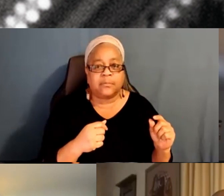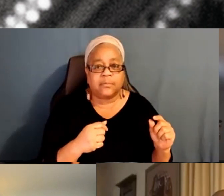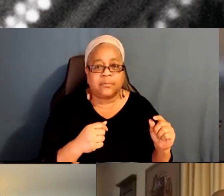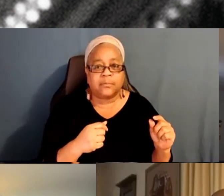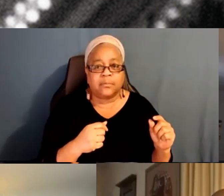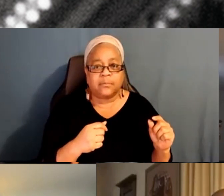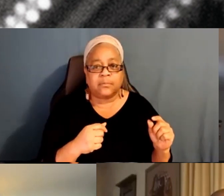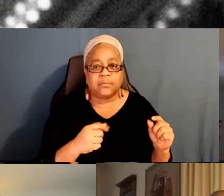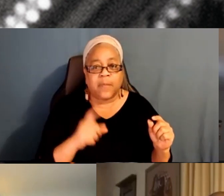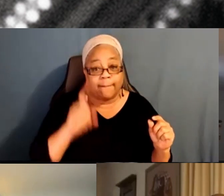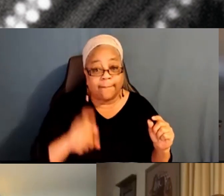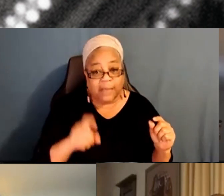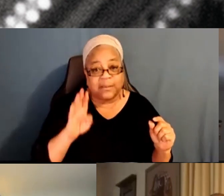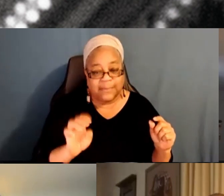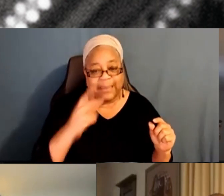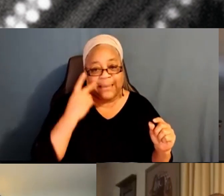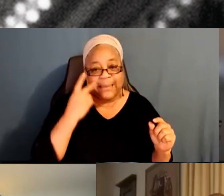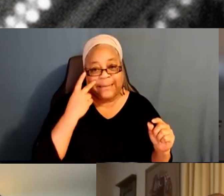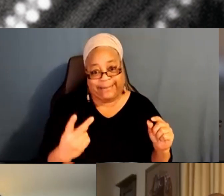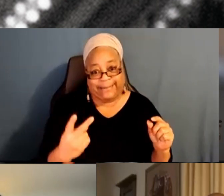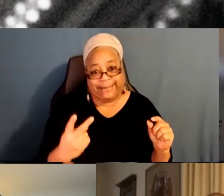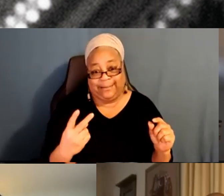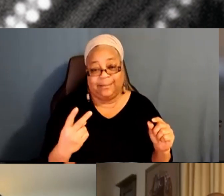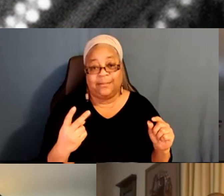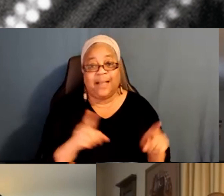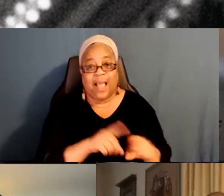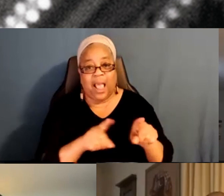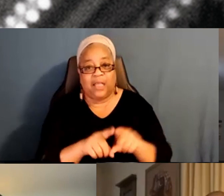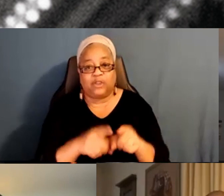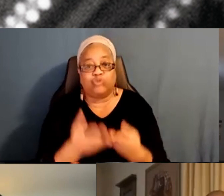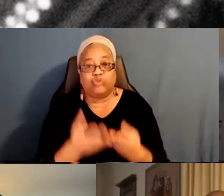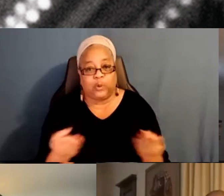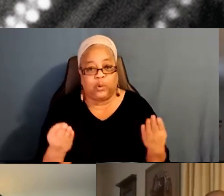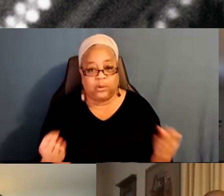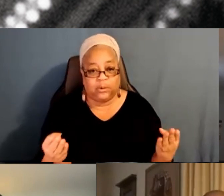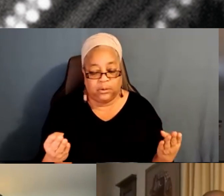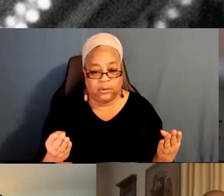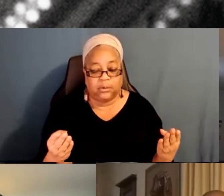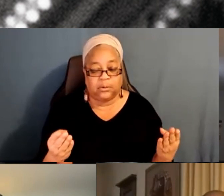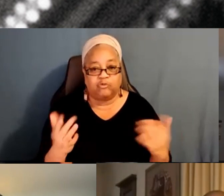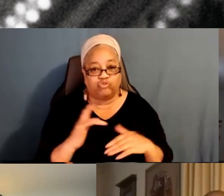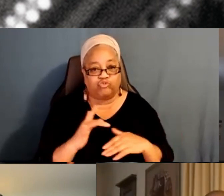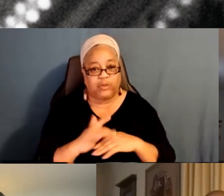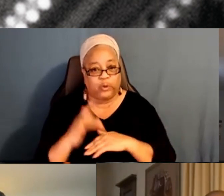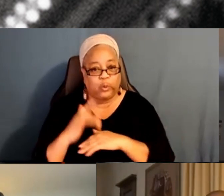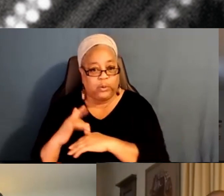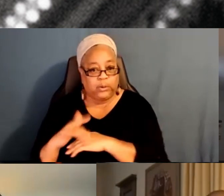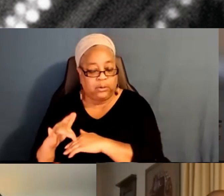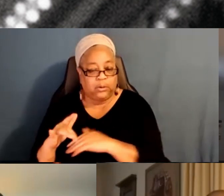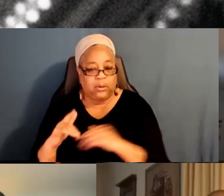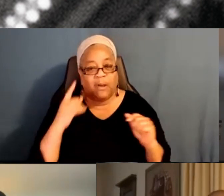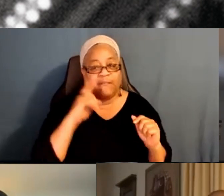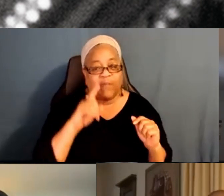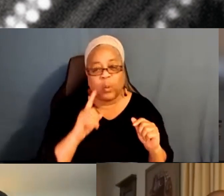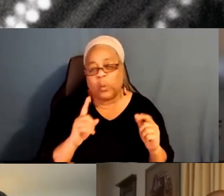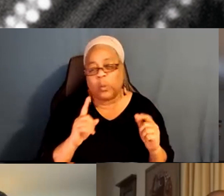that must be seen as a resource for the kind